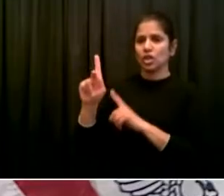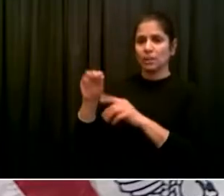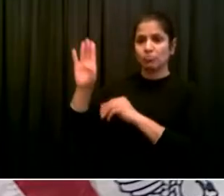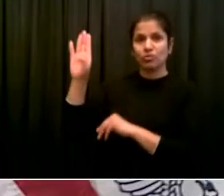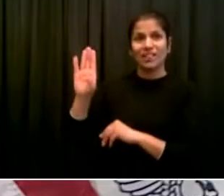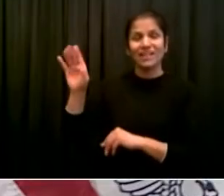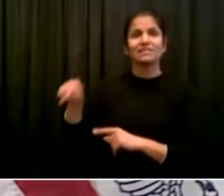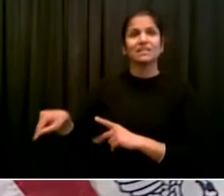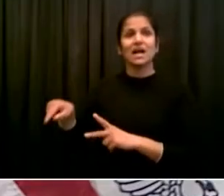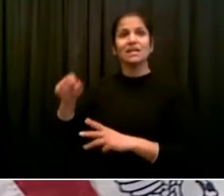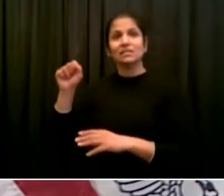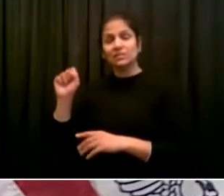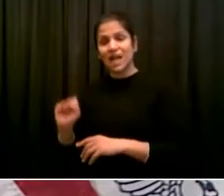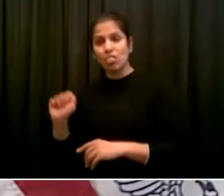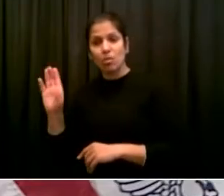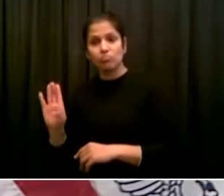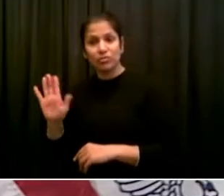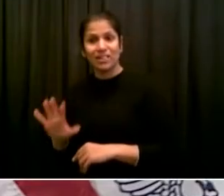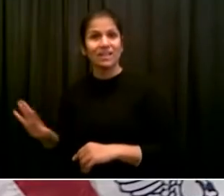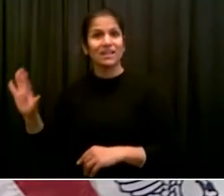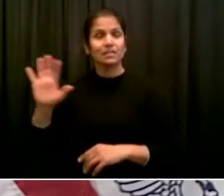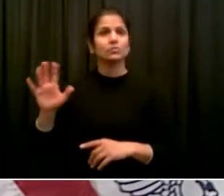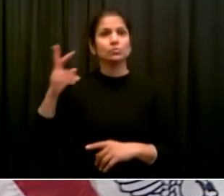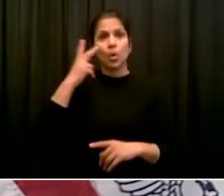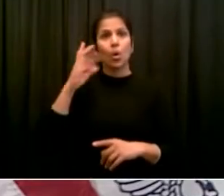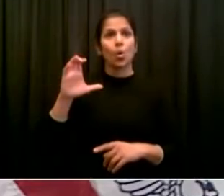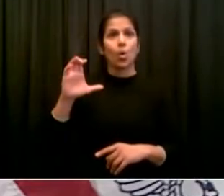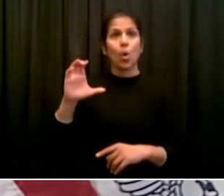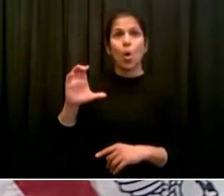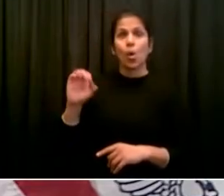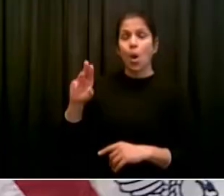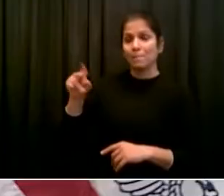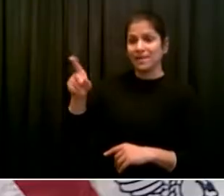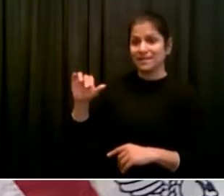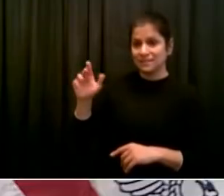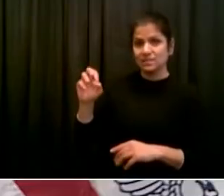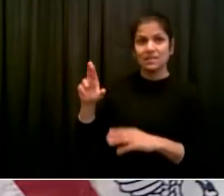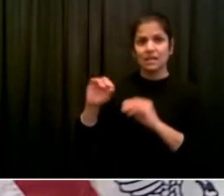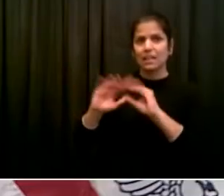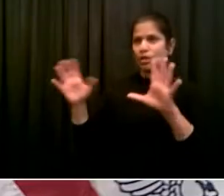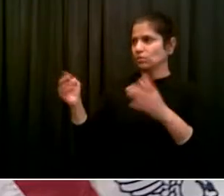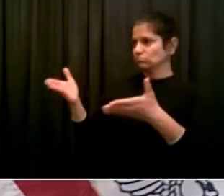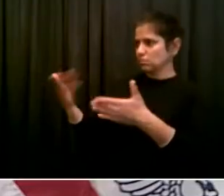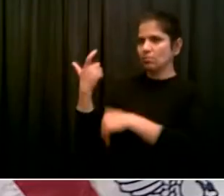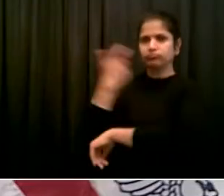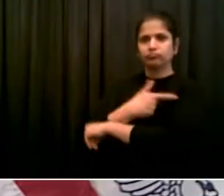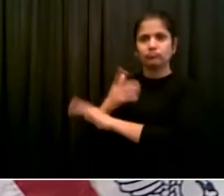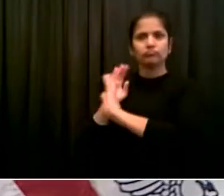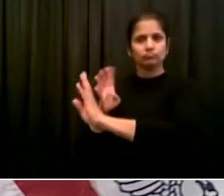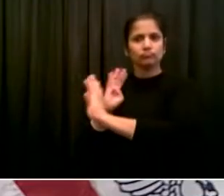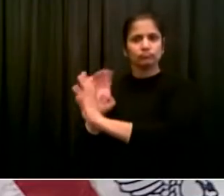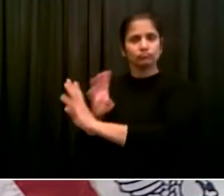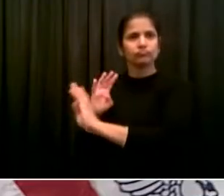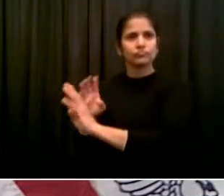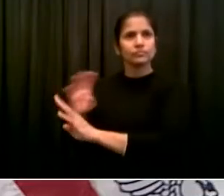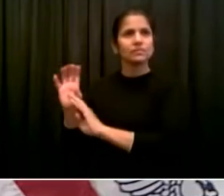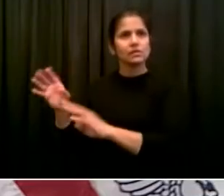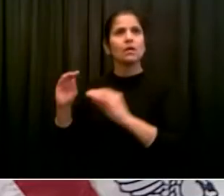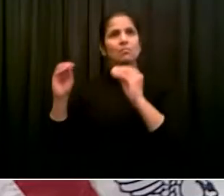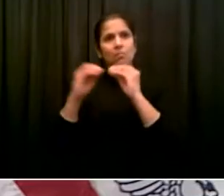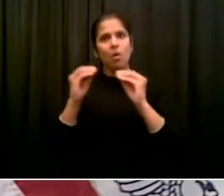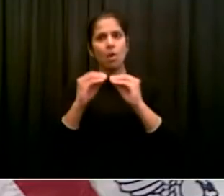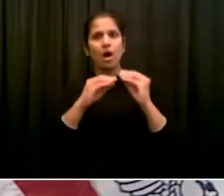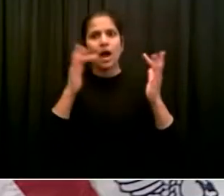what I saw at Co-op City. It's obviously happening. But if we need to do more outreach, we simply will, in as many languages as it